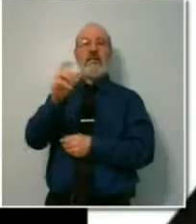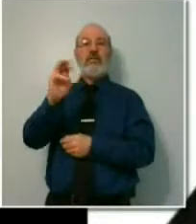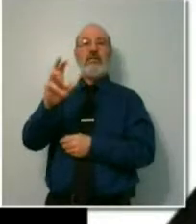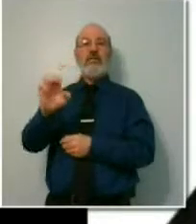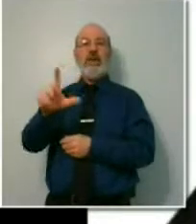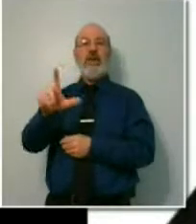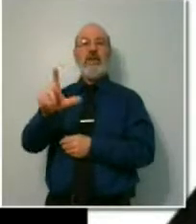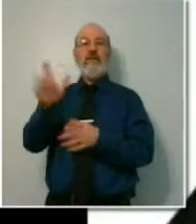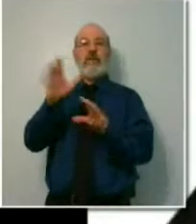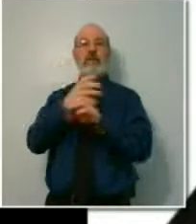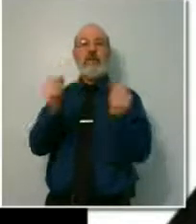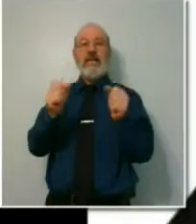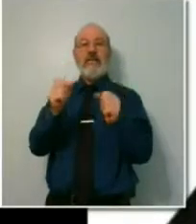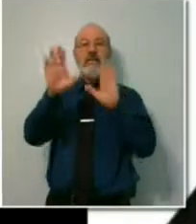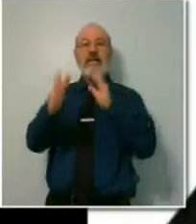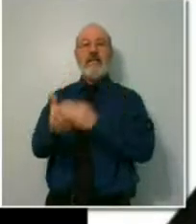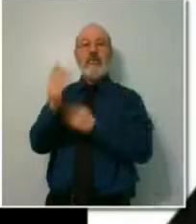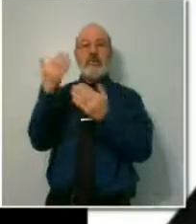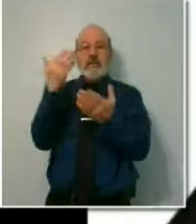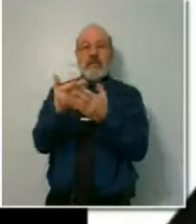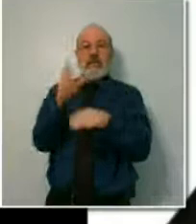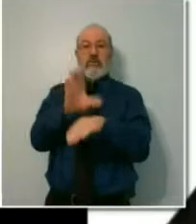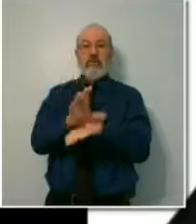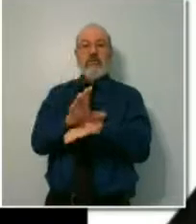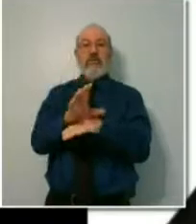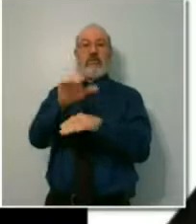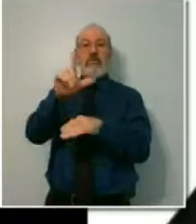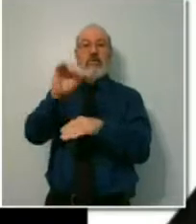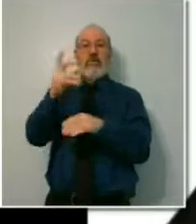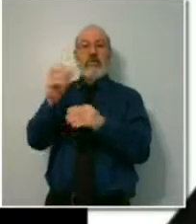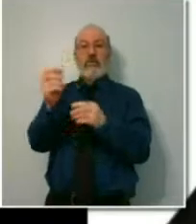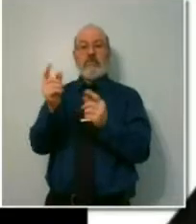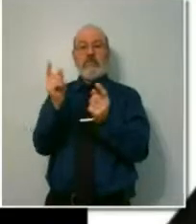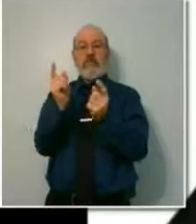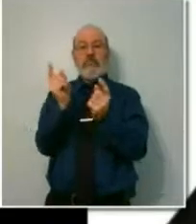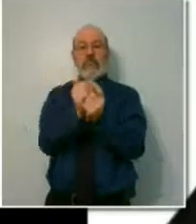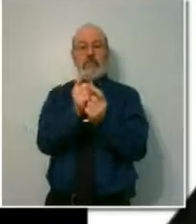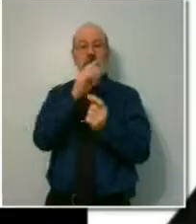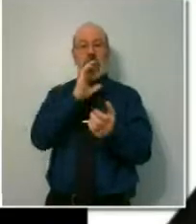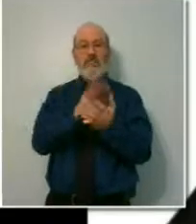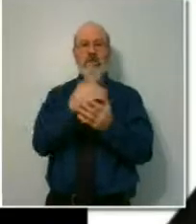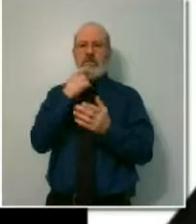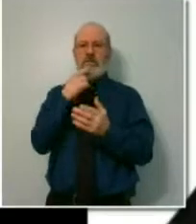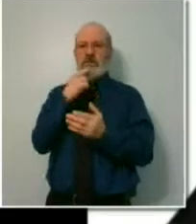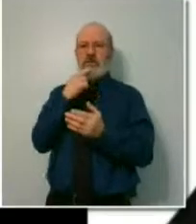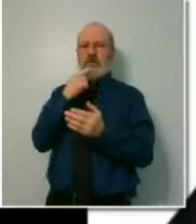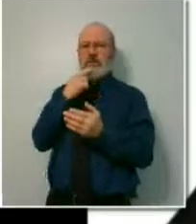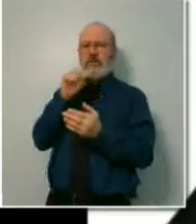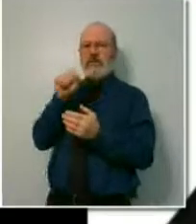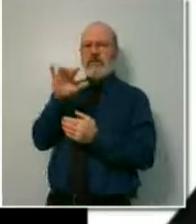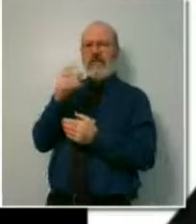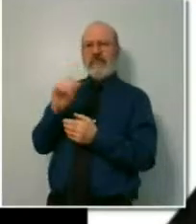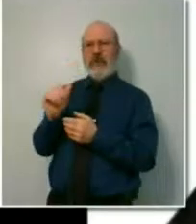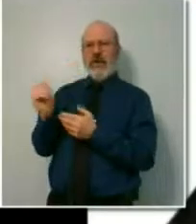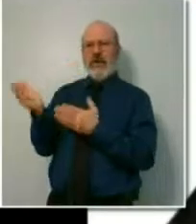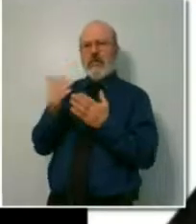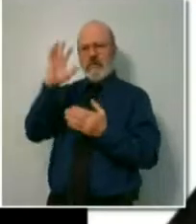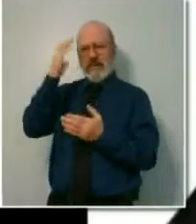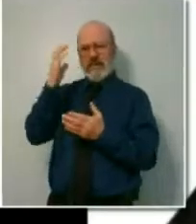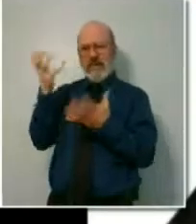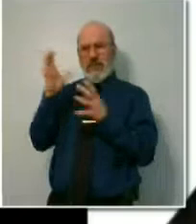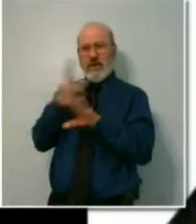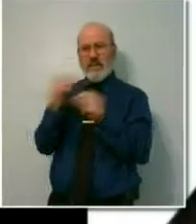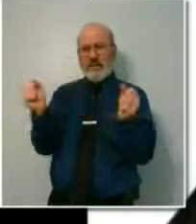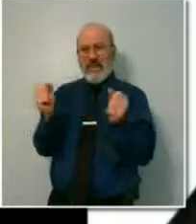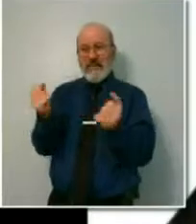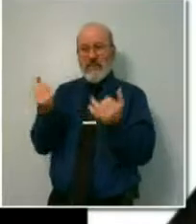The Sunday morning they arrived at church, Leshem brought them directly to my wife and said, "Ma'am, Sandra, I brought my cousins and they want to get saved